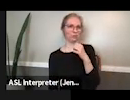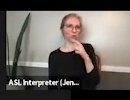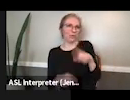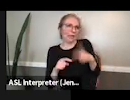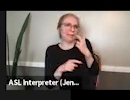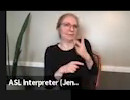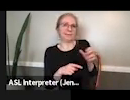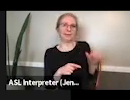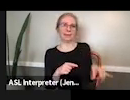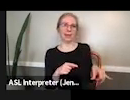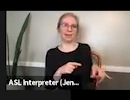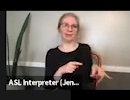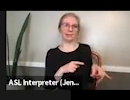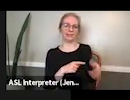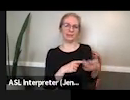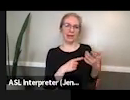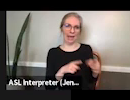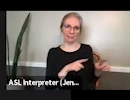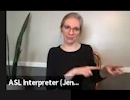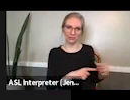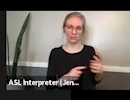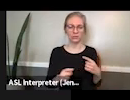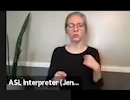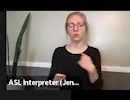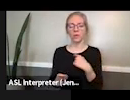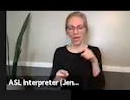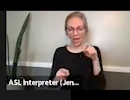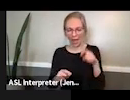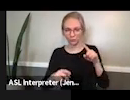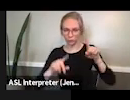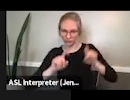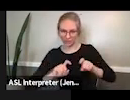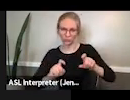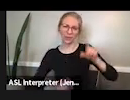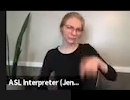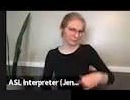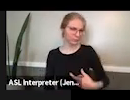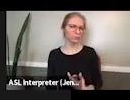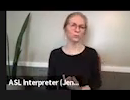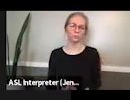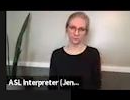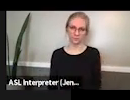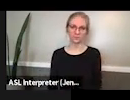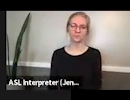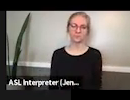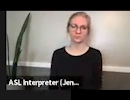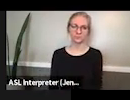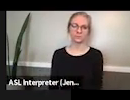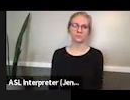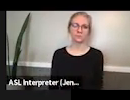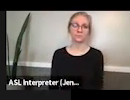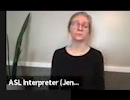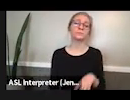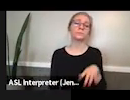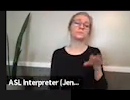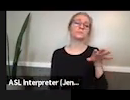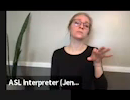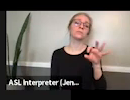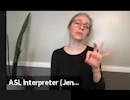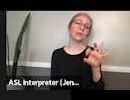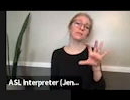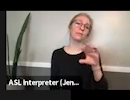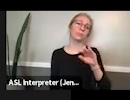it. And so we have to get in there and we have to get these testing results, all right? Because 95%